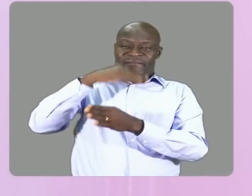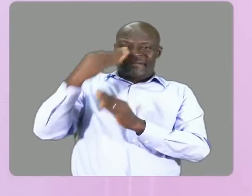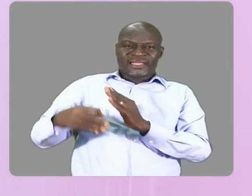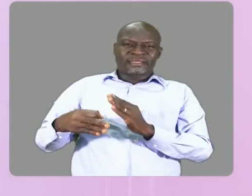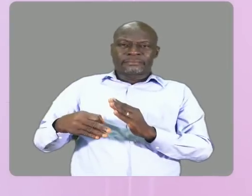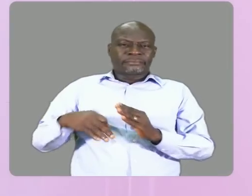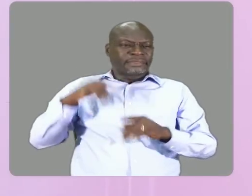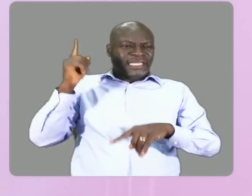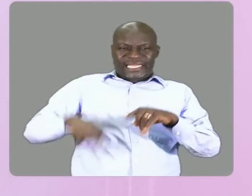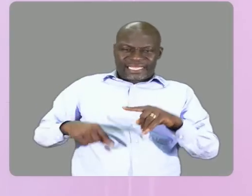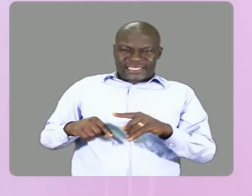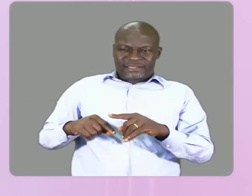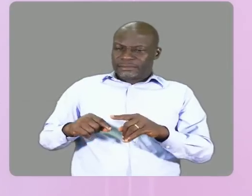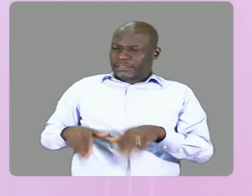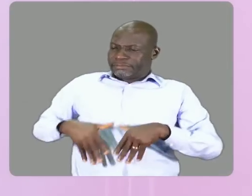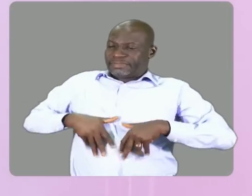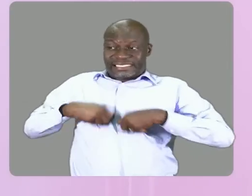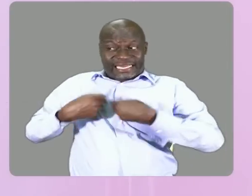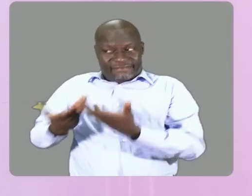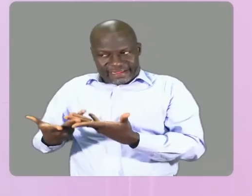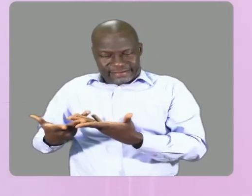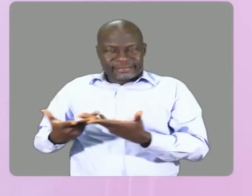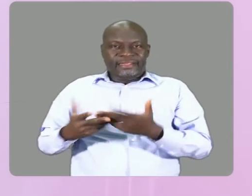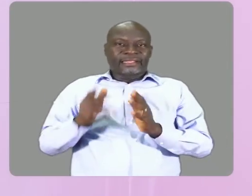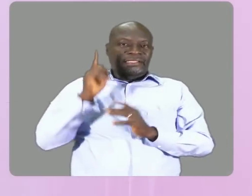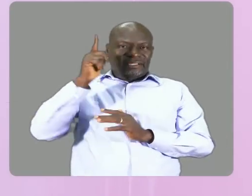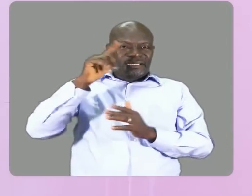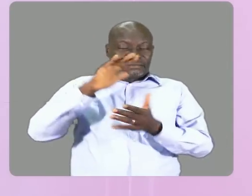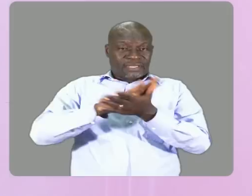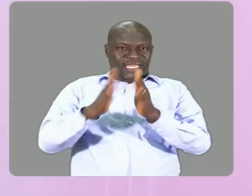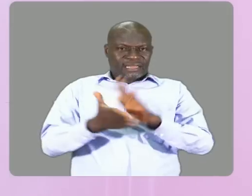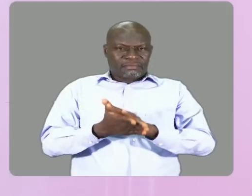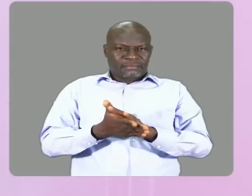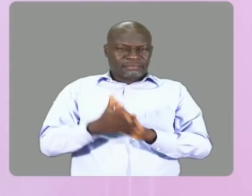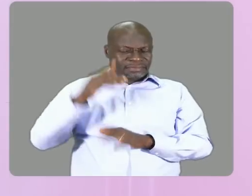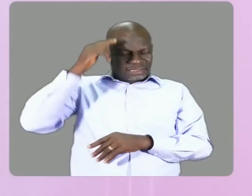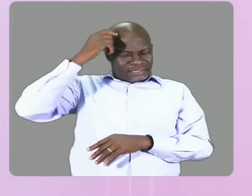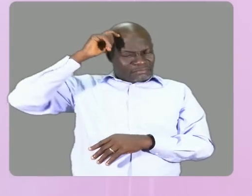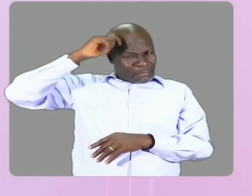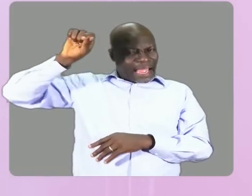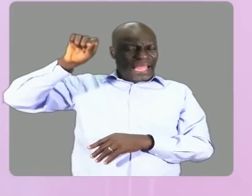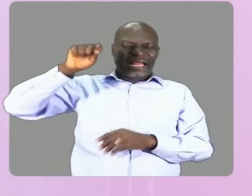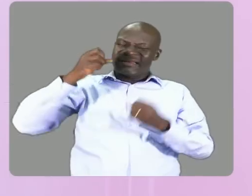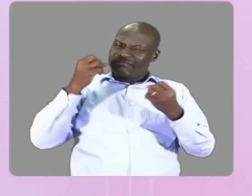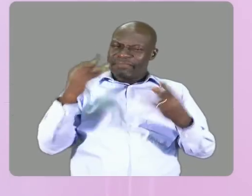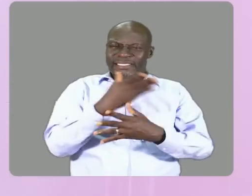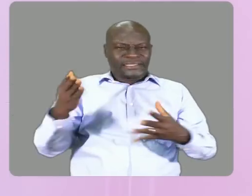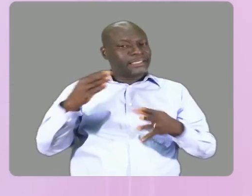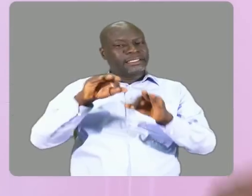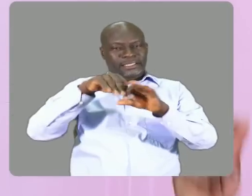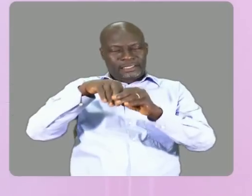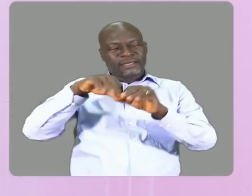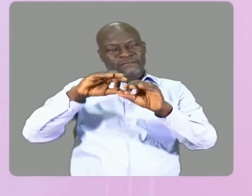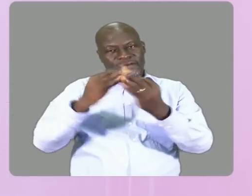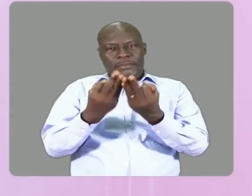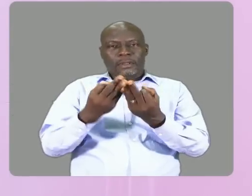ne yesa so ye mabosom no wan timi anye sabe etumi dane edambo ene ade mpo ewo ebusua ebusua mu